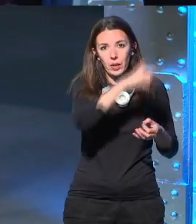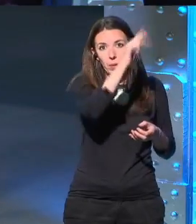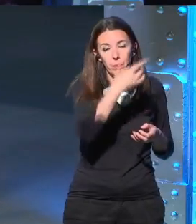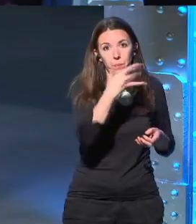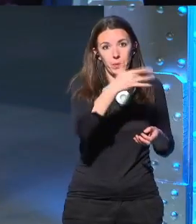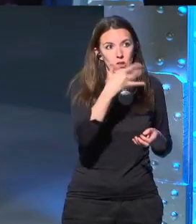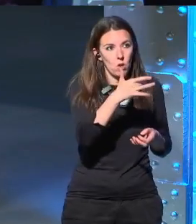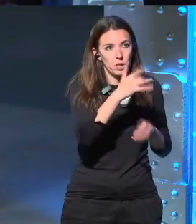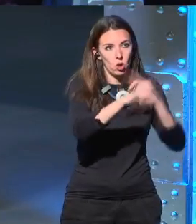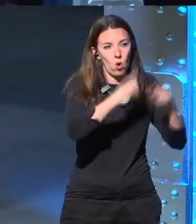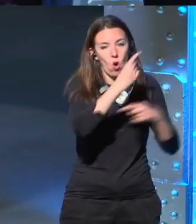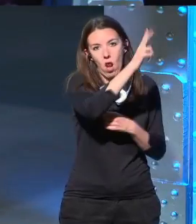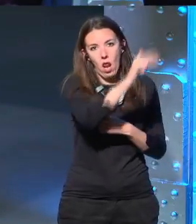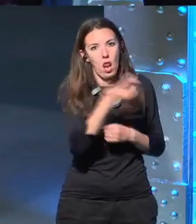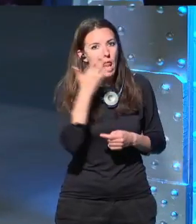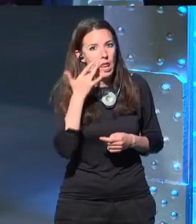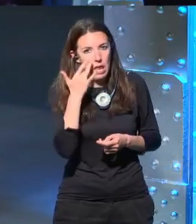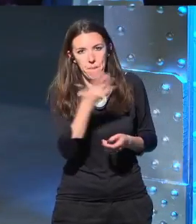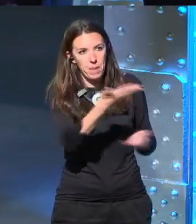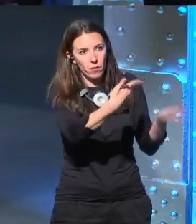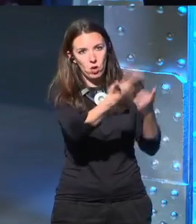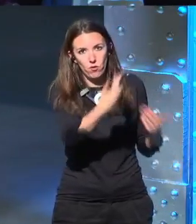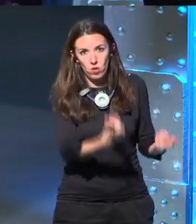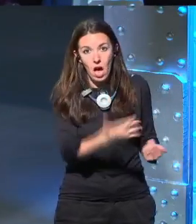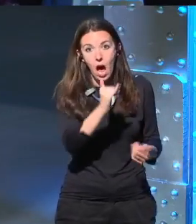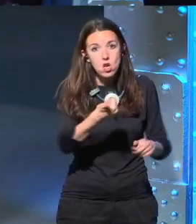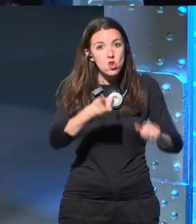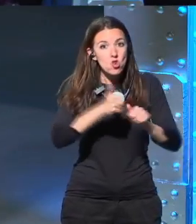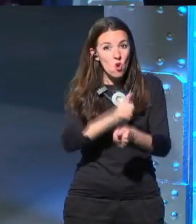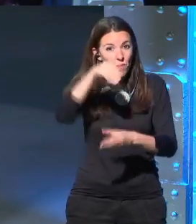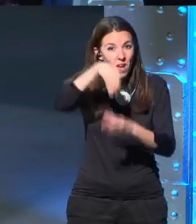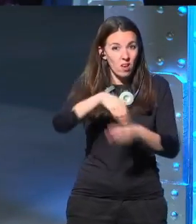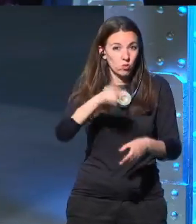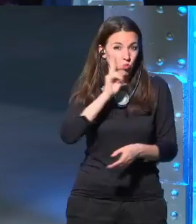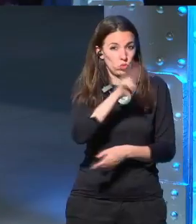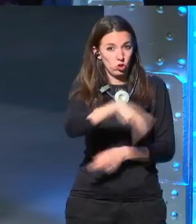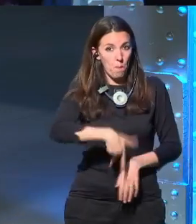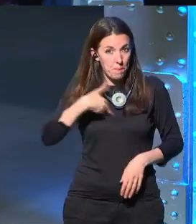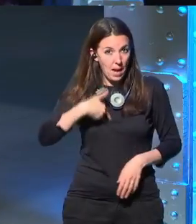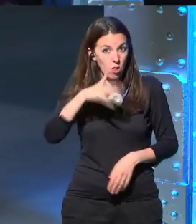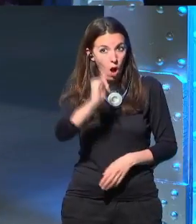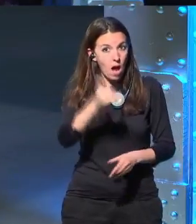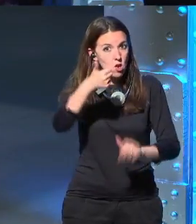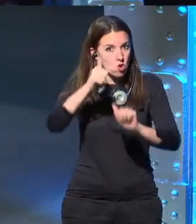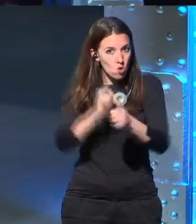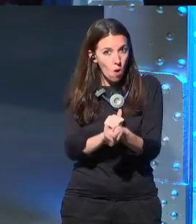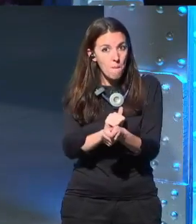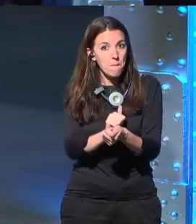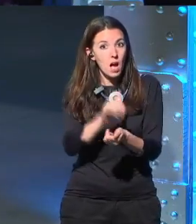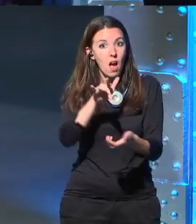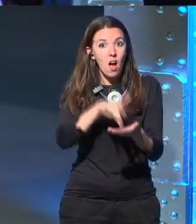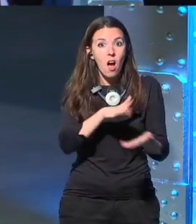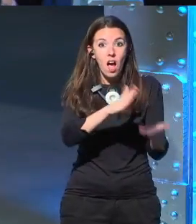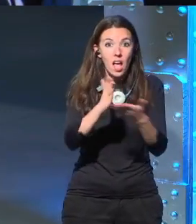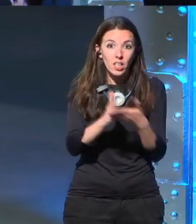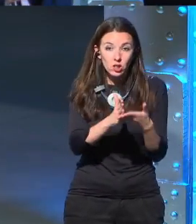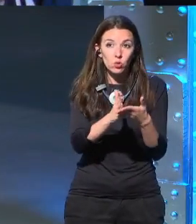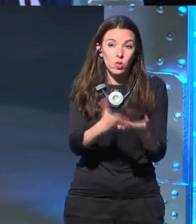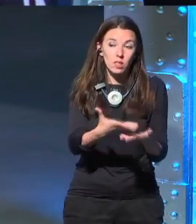respect, in the Prado copy is the smile. The student, maybe it was Salai, that's